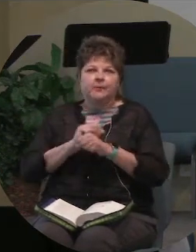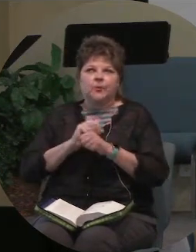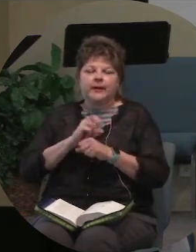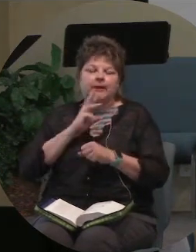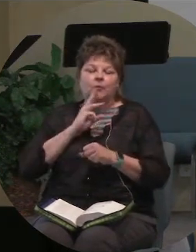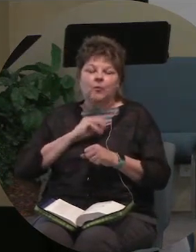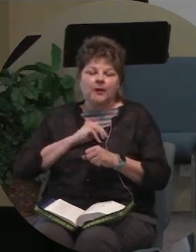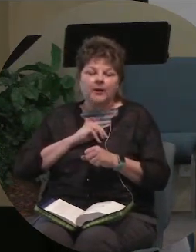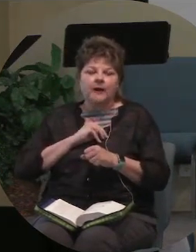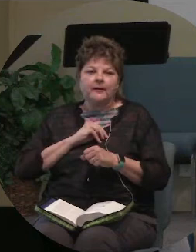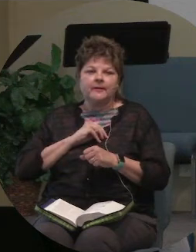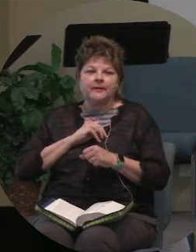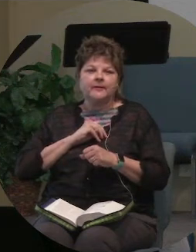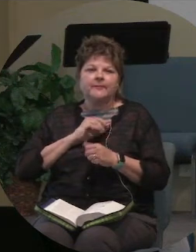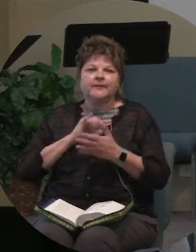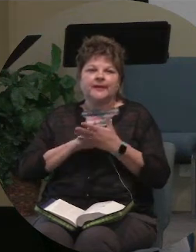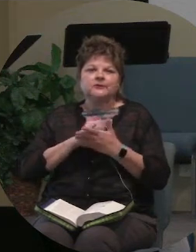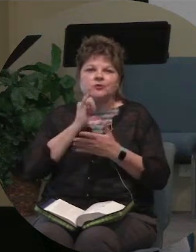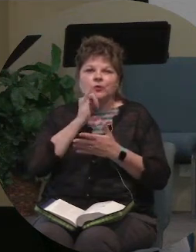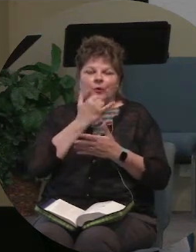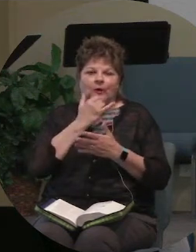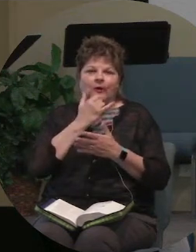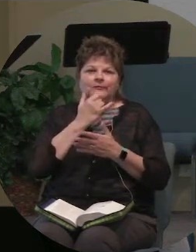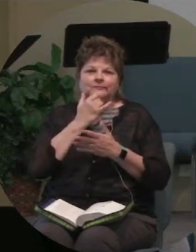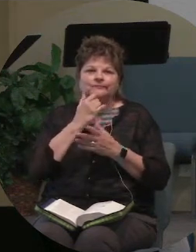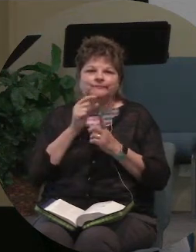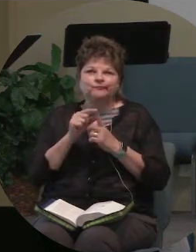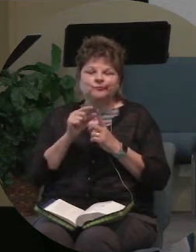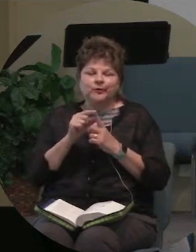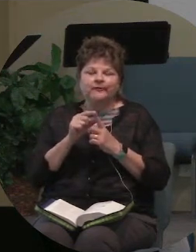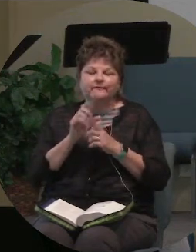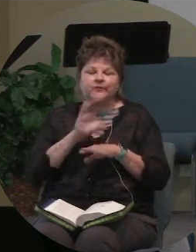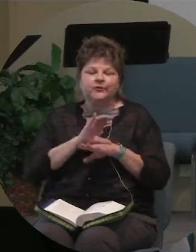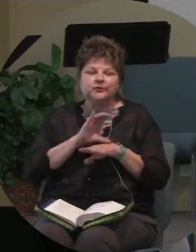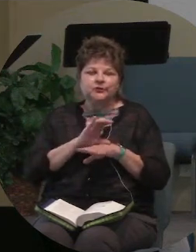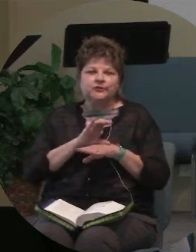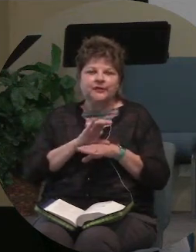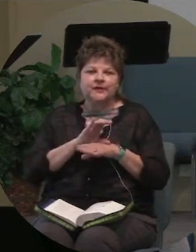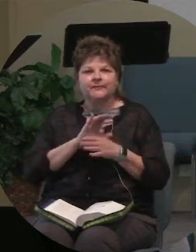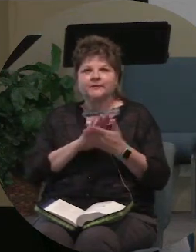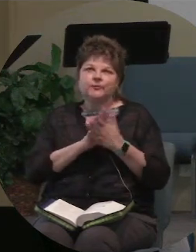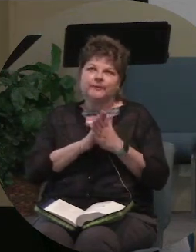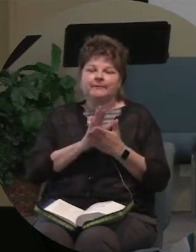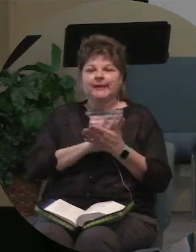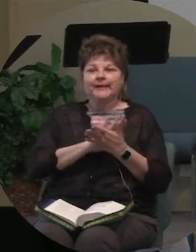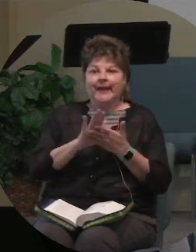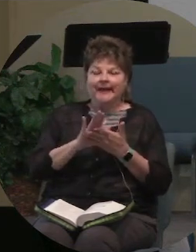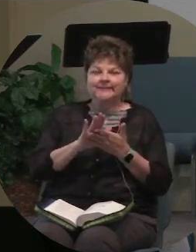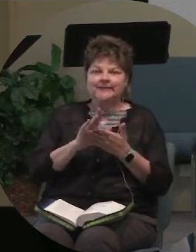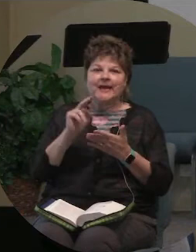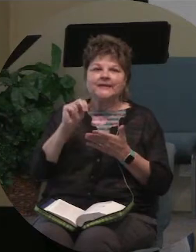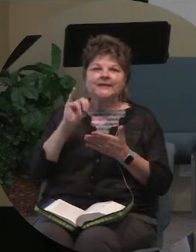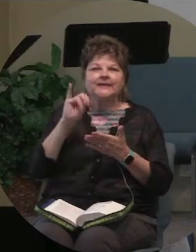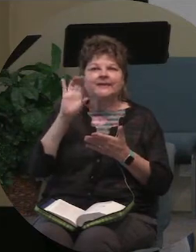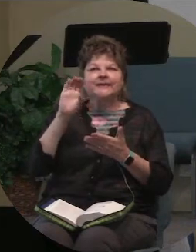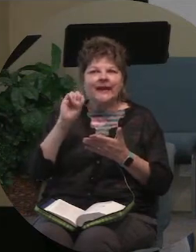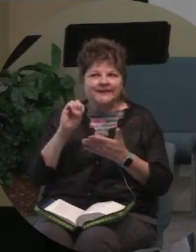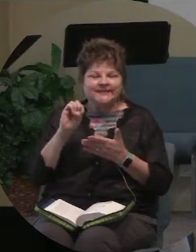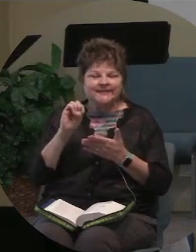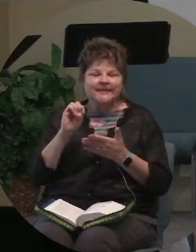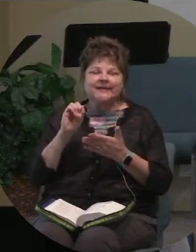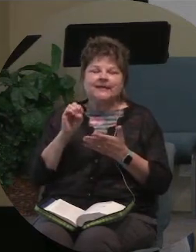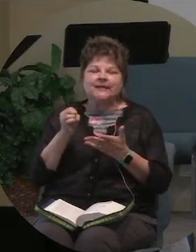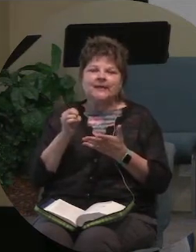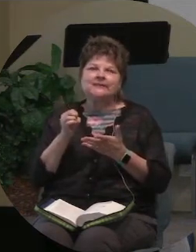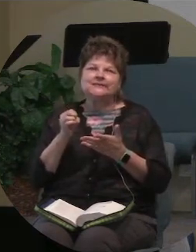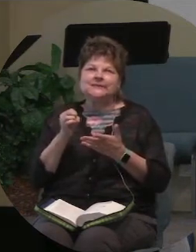to realize that that's the wrong terminology for the church. Because when you're being nice, that's really so that